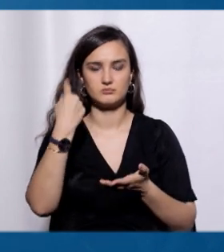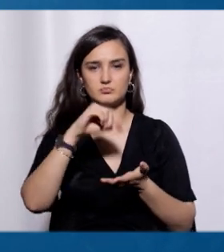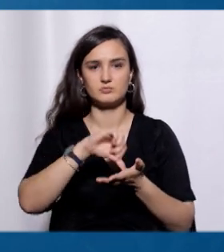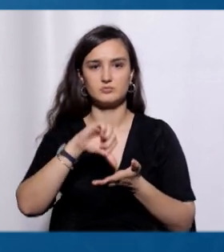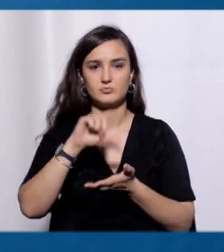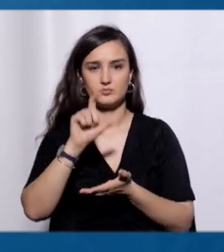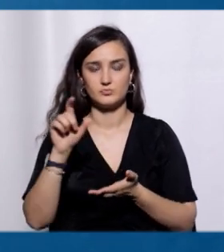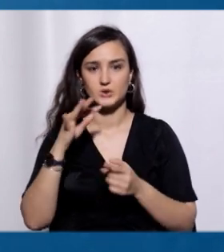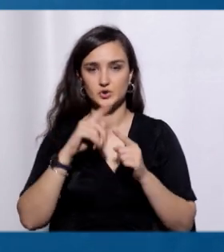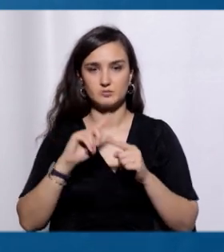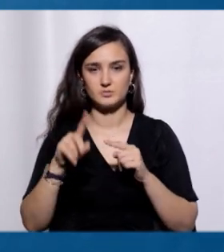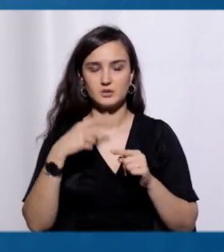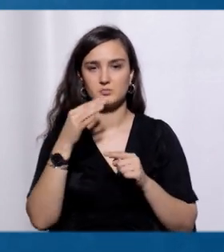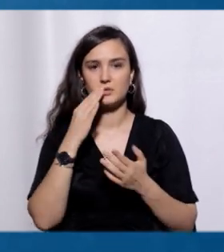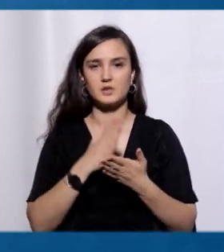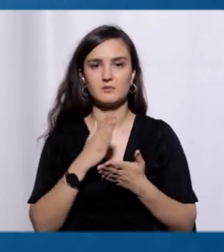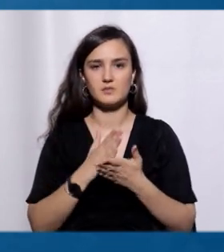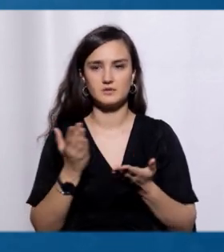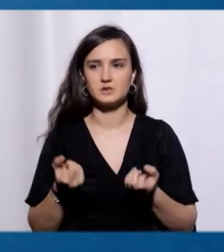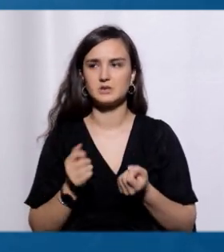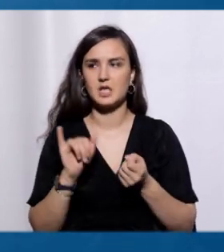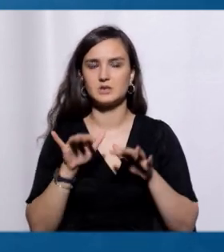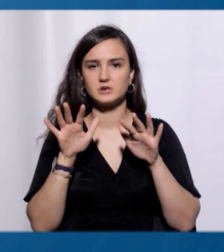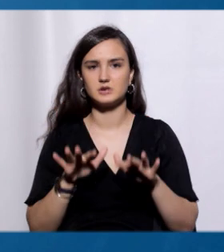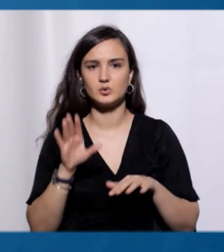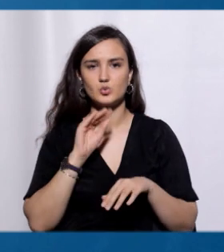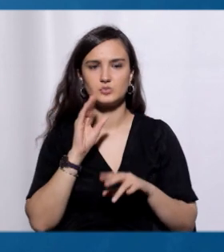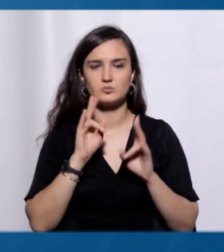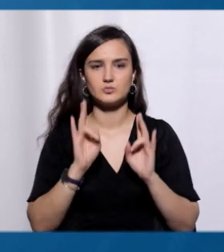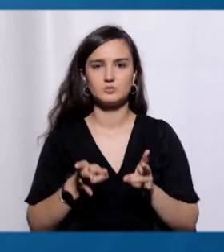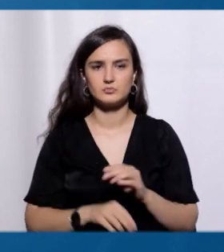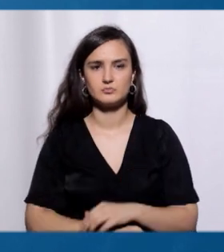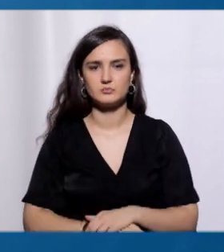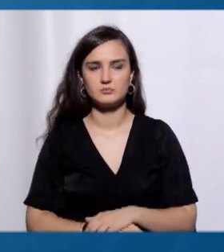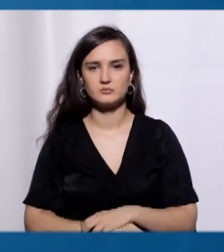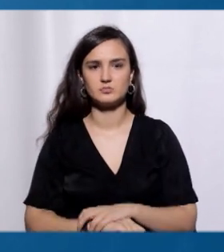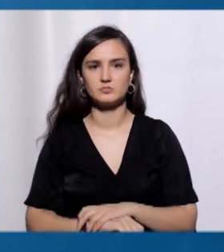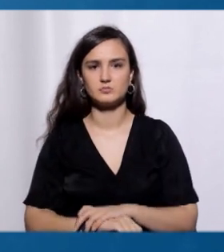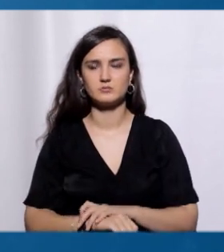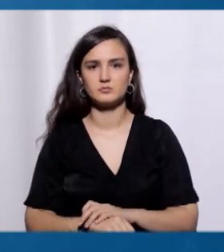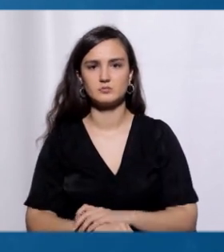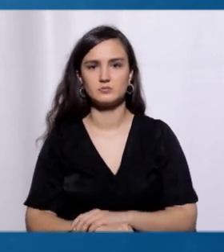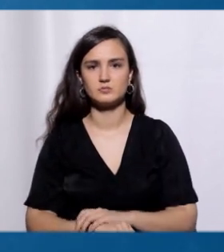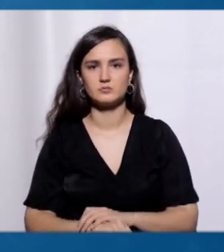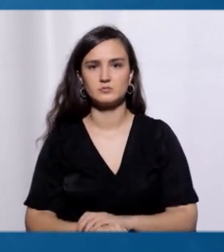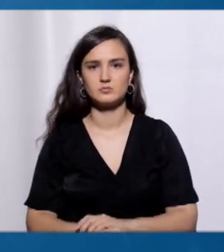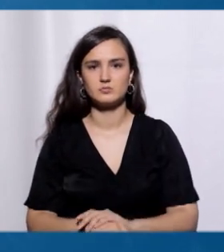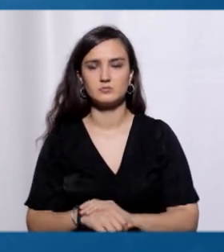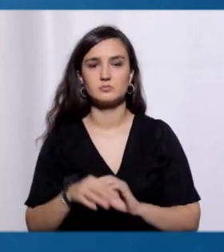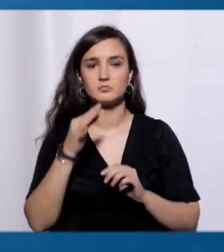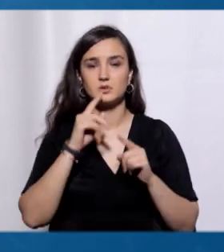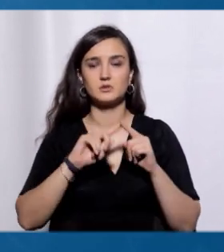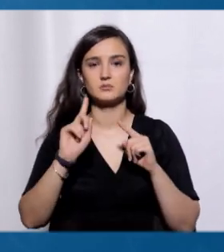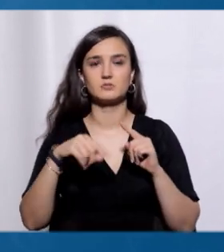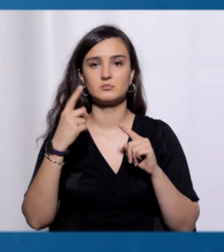characters next. Then we have a look at the setting, when it happened, where it happened. And from there, we